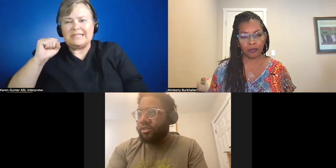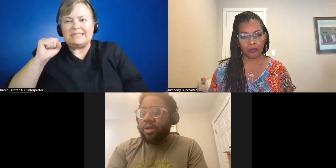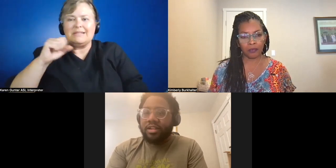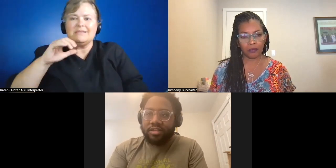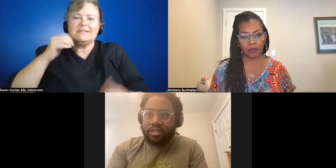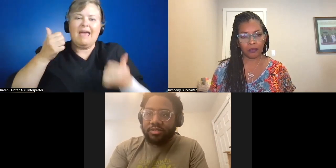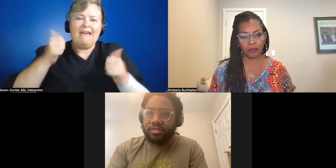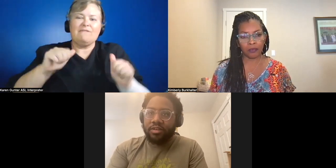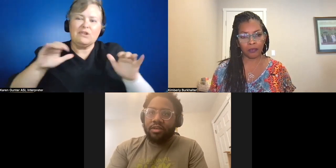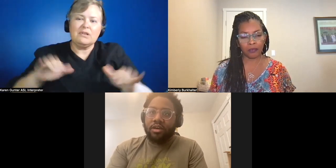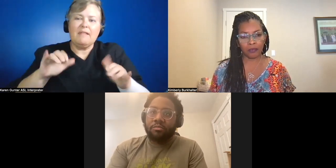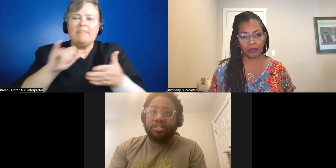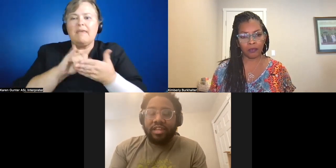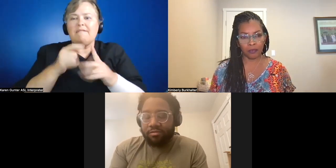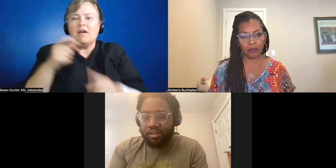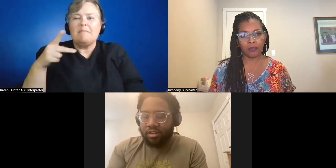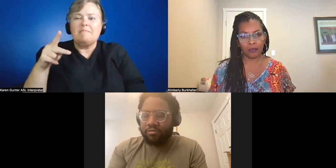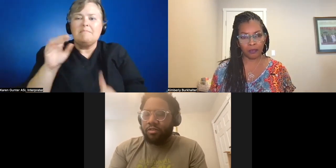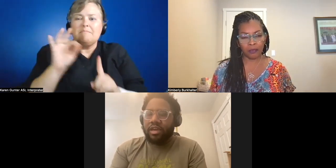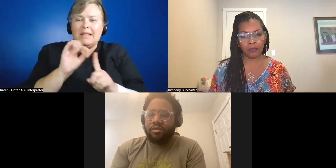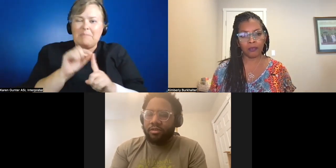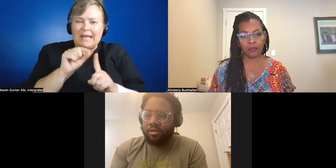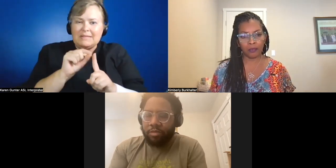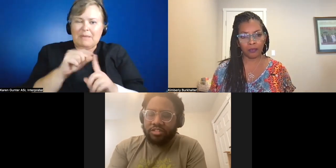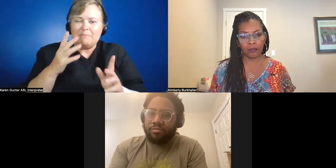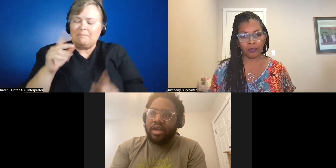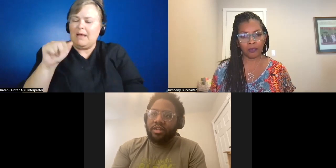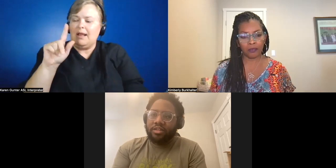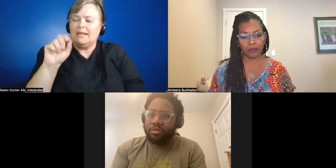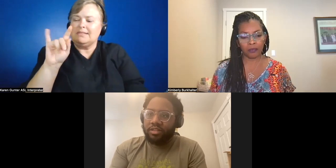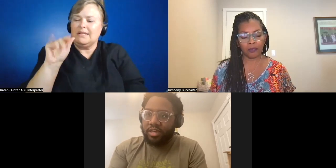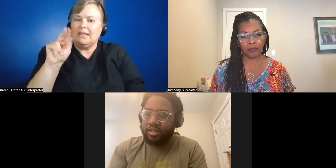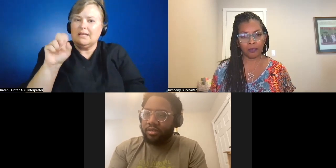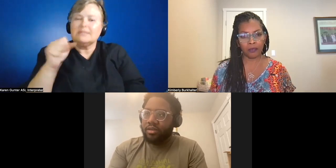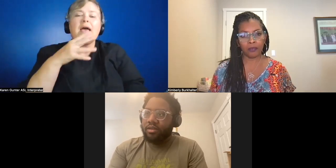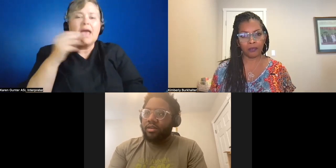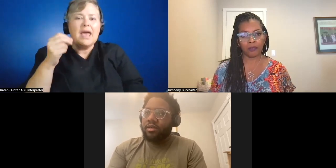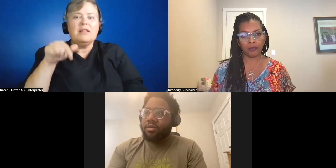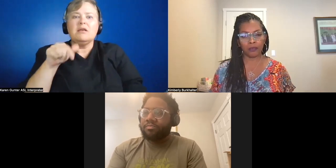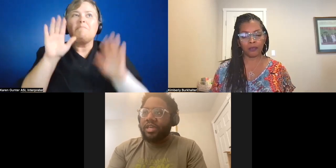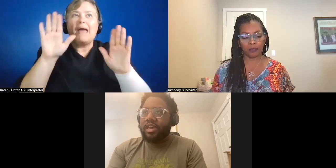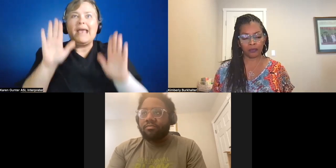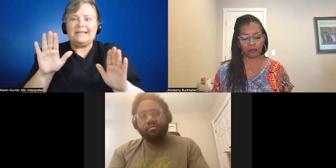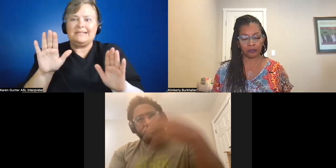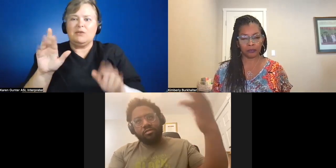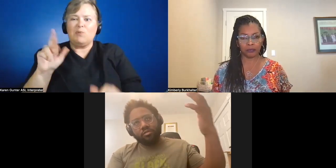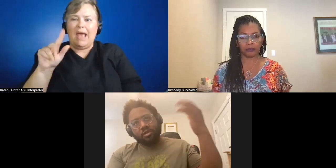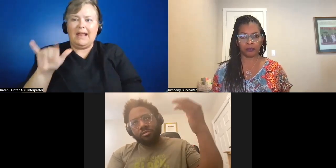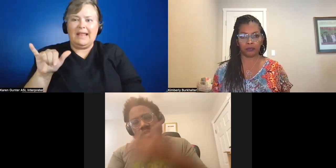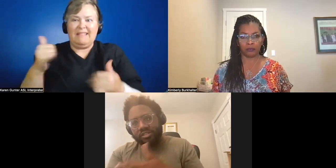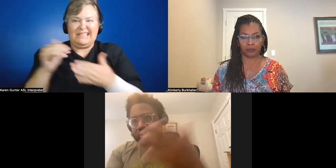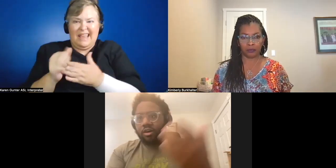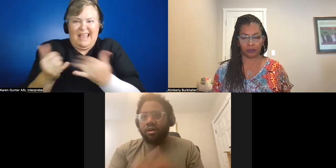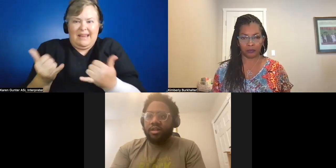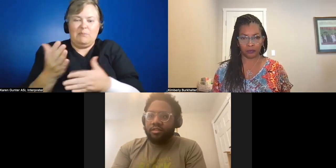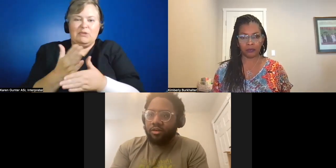by Palestinians. Today in Philadelphia, we have an amazing rally that is being led at